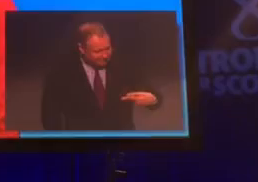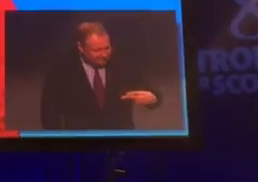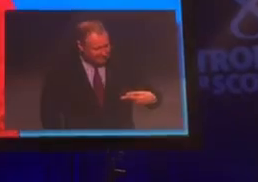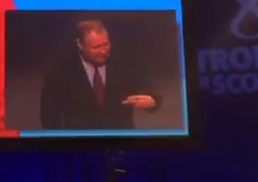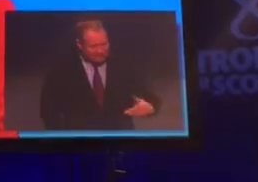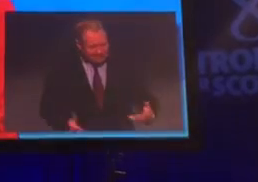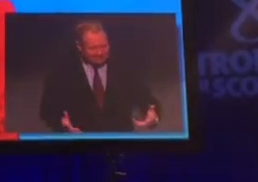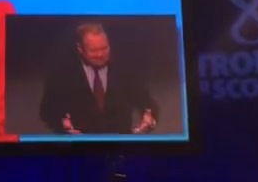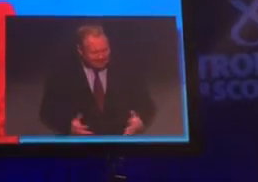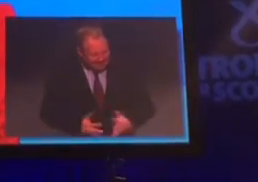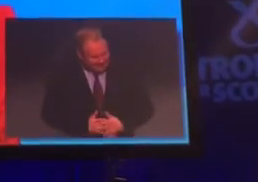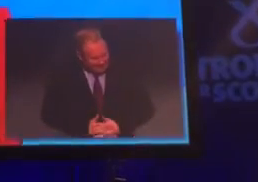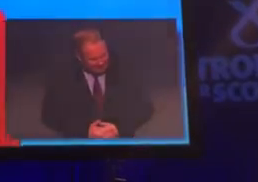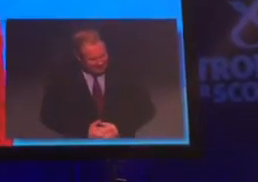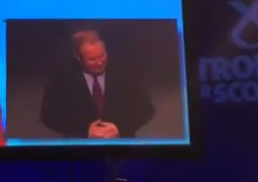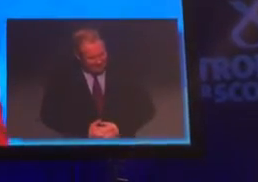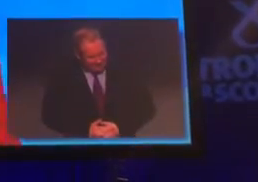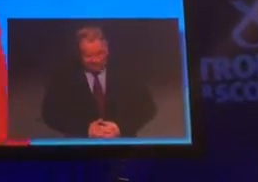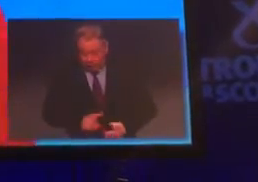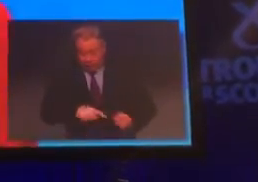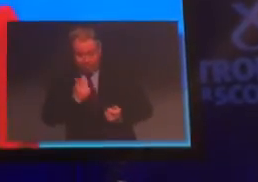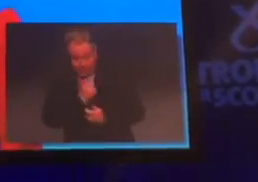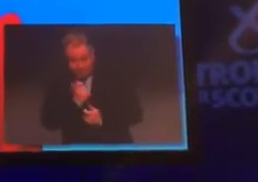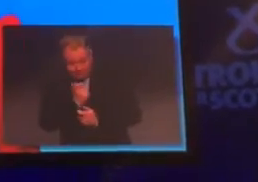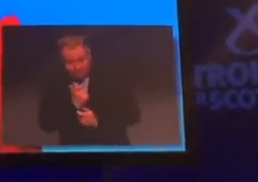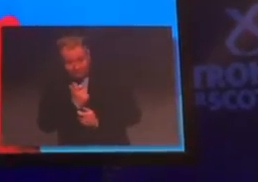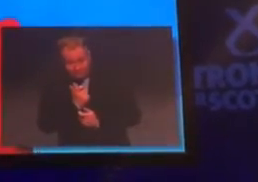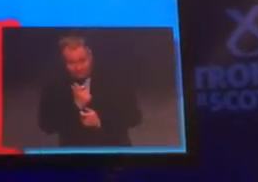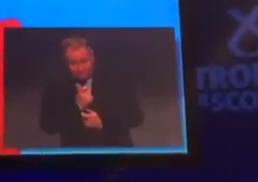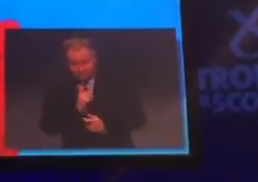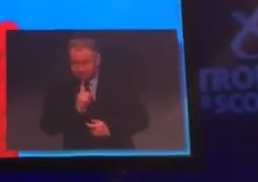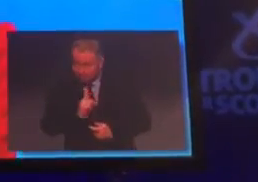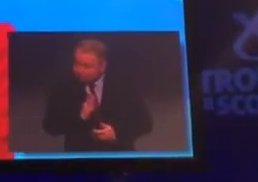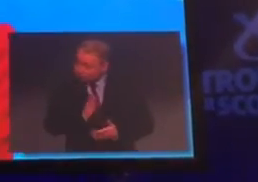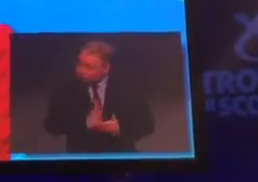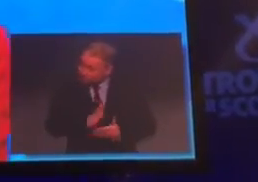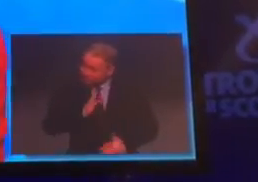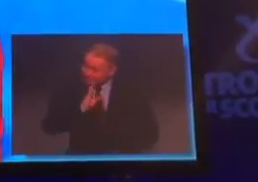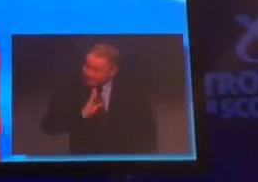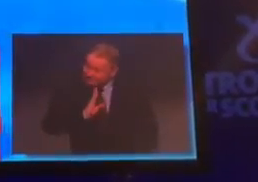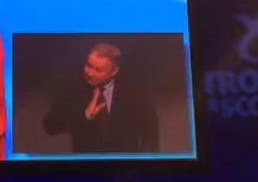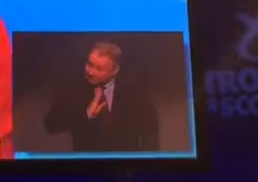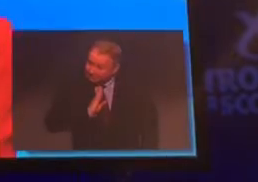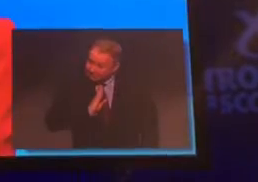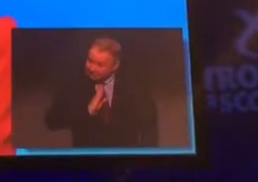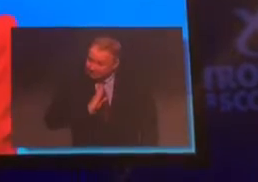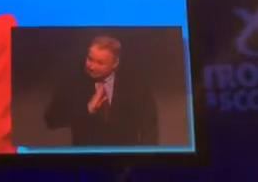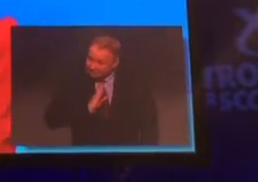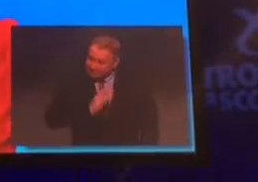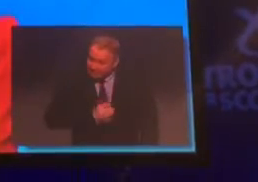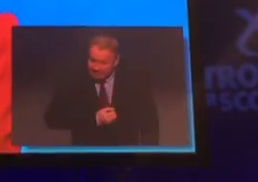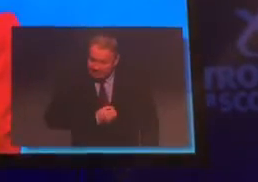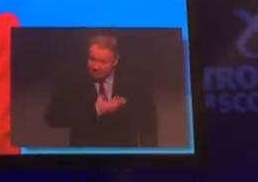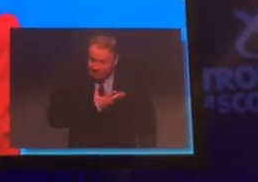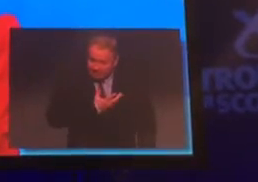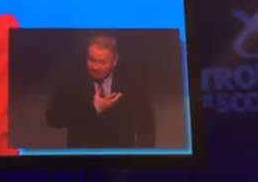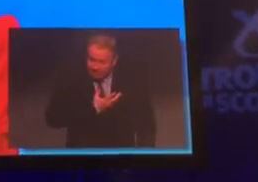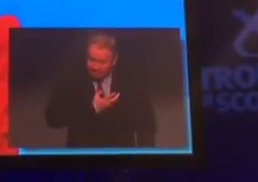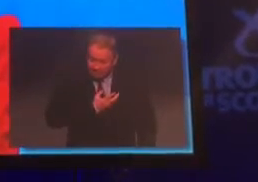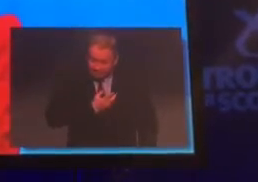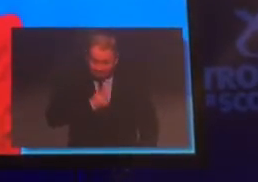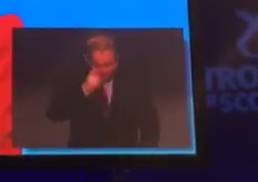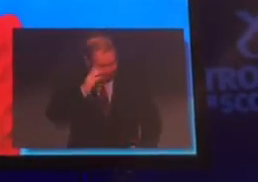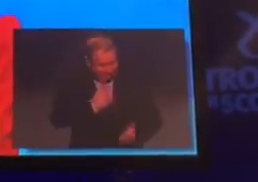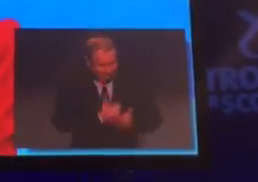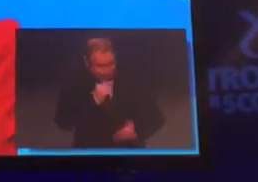Now, we can laugh, but it is serious. Labour doesn't believe it is going to be in government, so